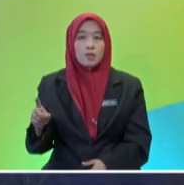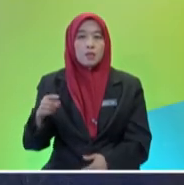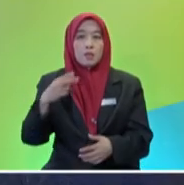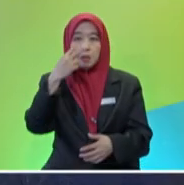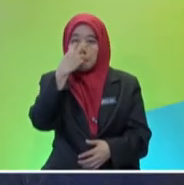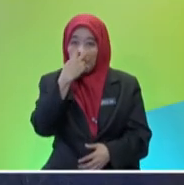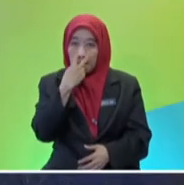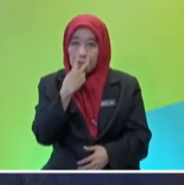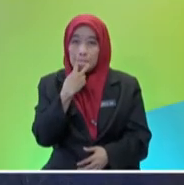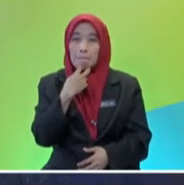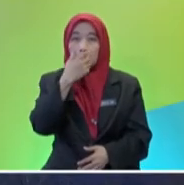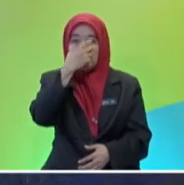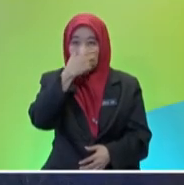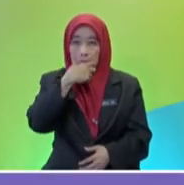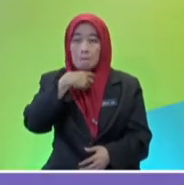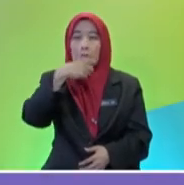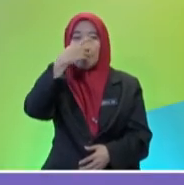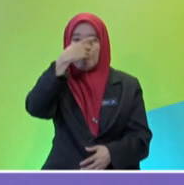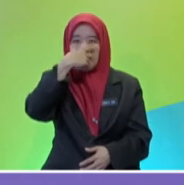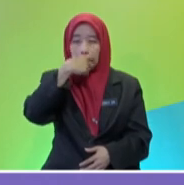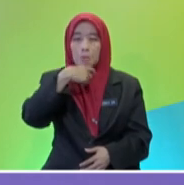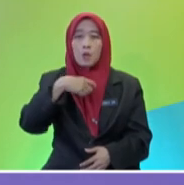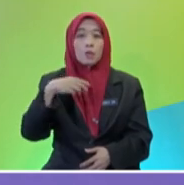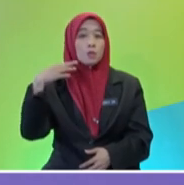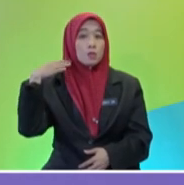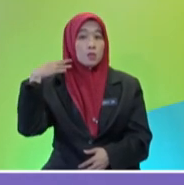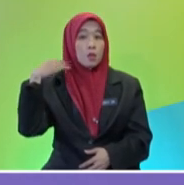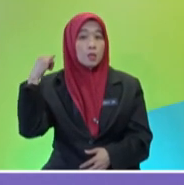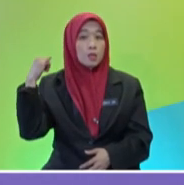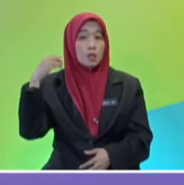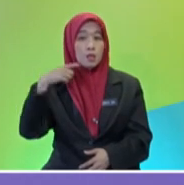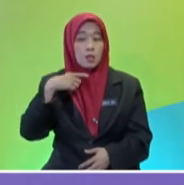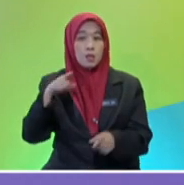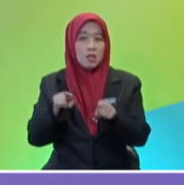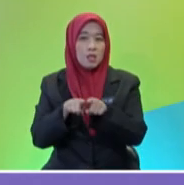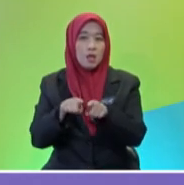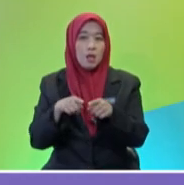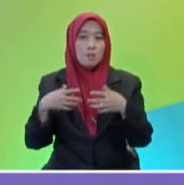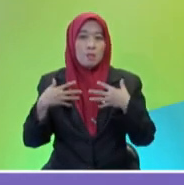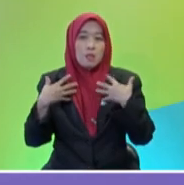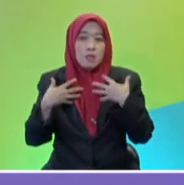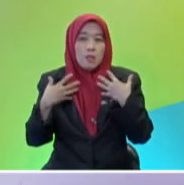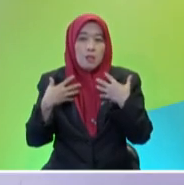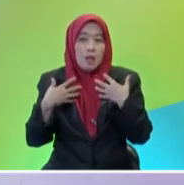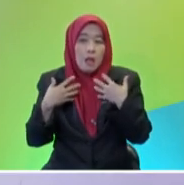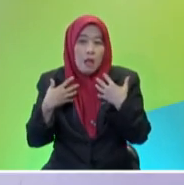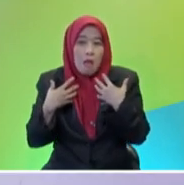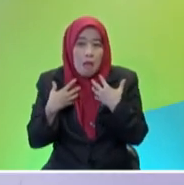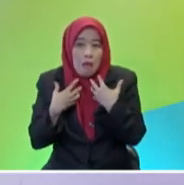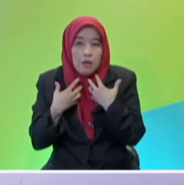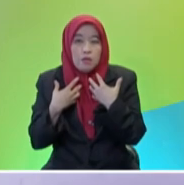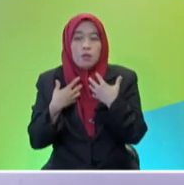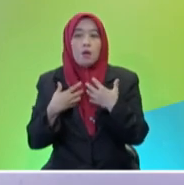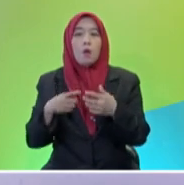Sad. Sad. It sounds same like scared. Okay. Sad. So what's